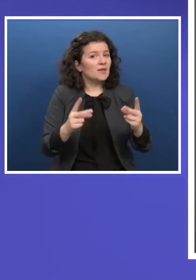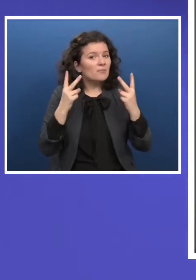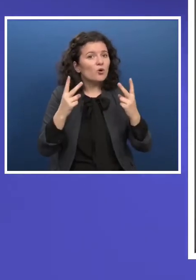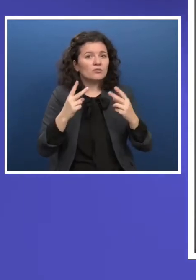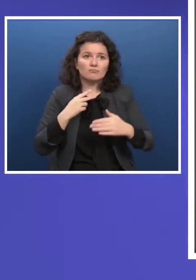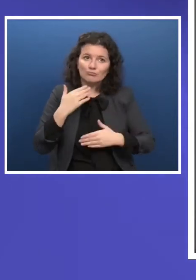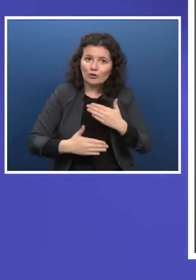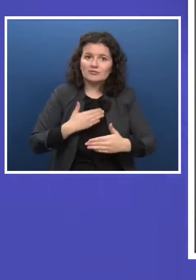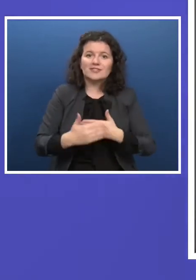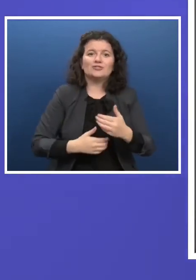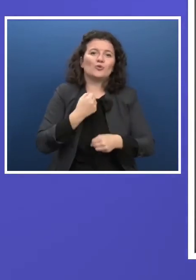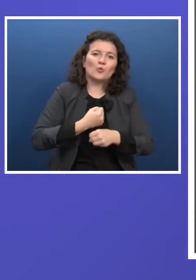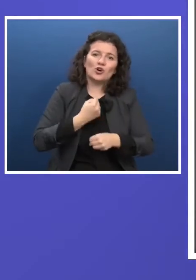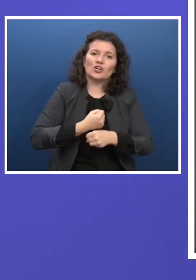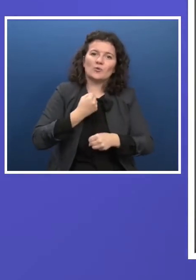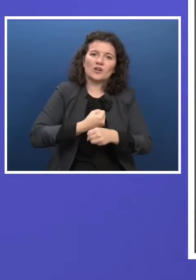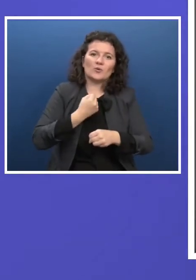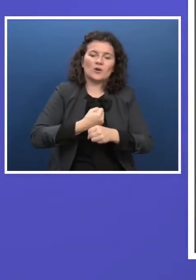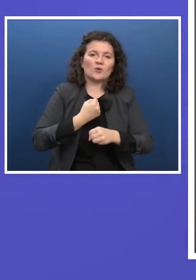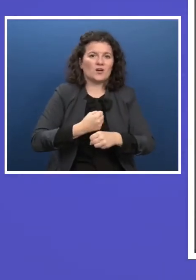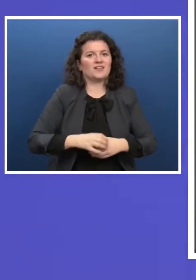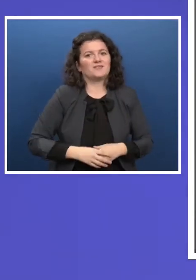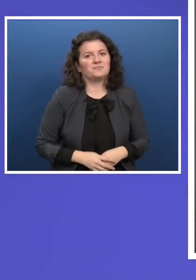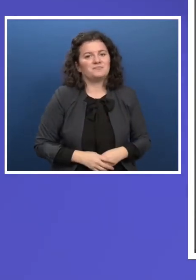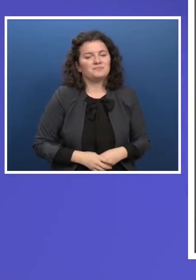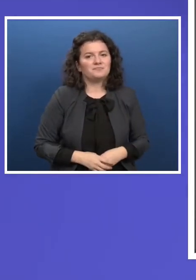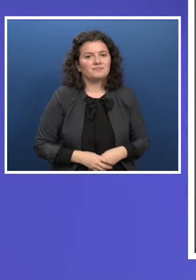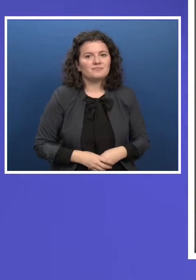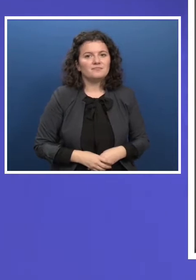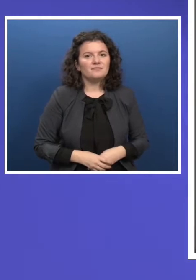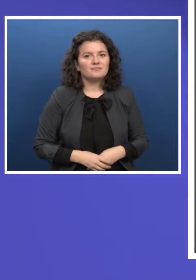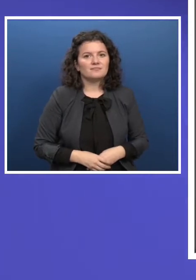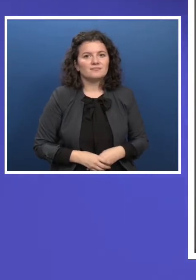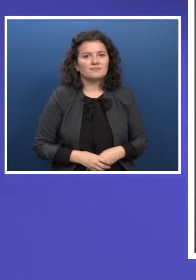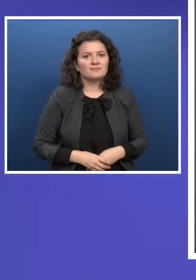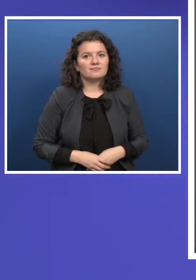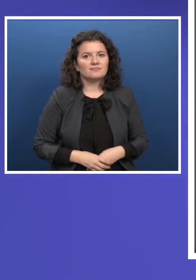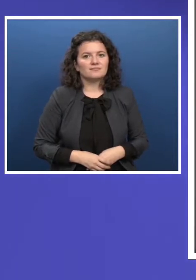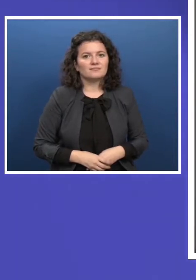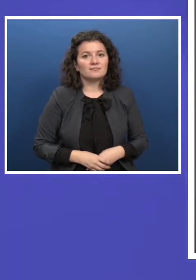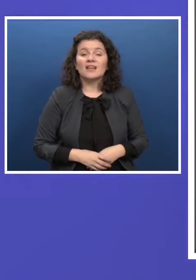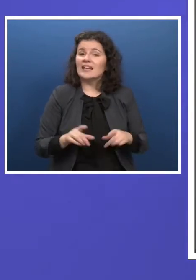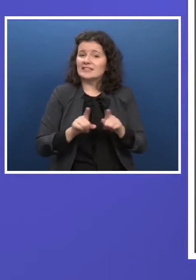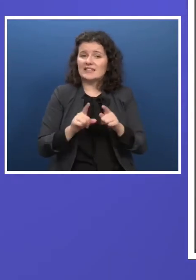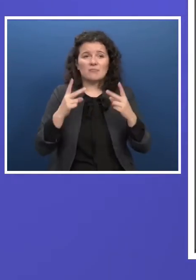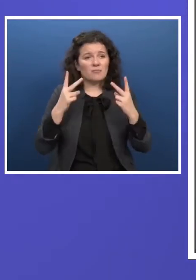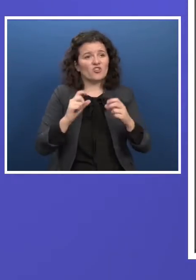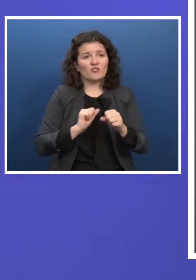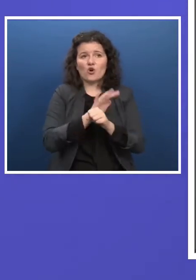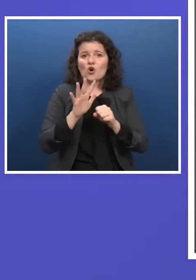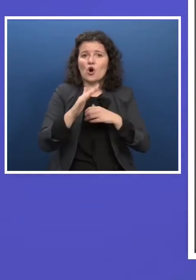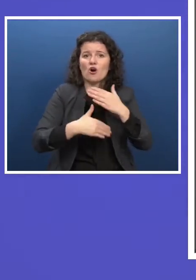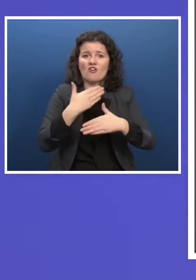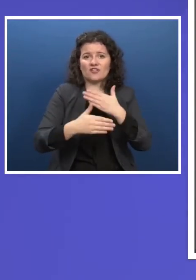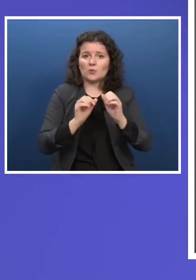this issue on the table here, also during the COVID-19 pandemic. Governments can do really a